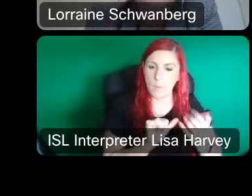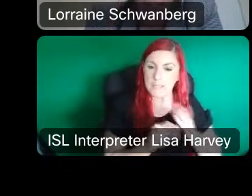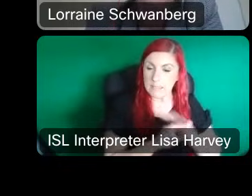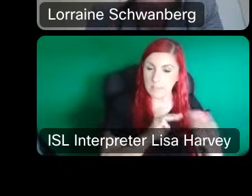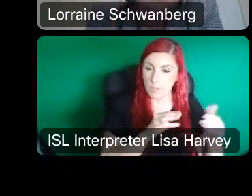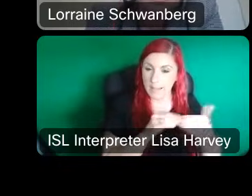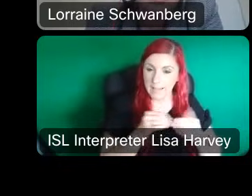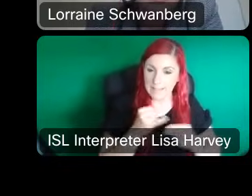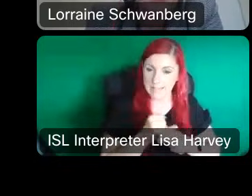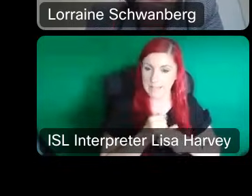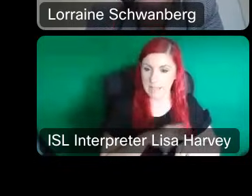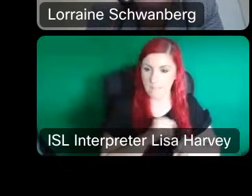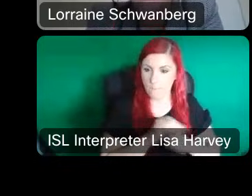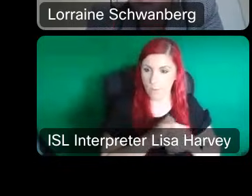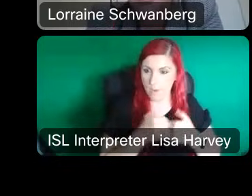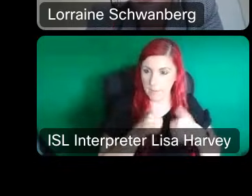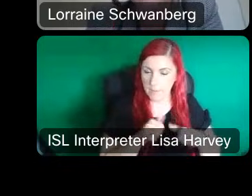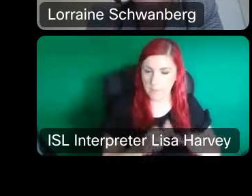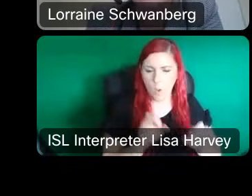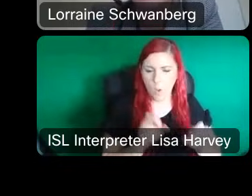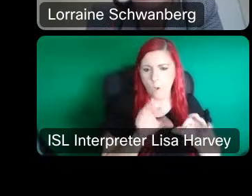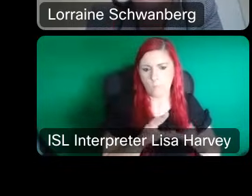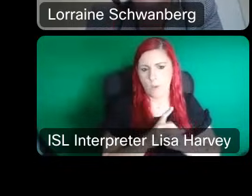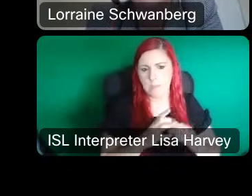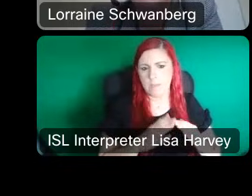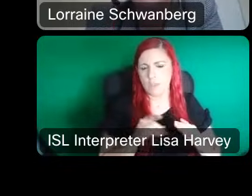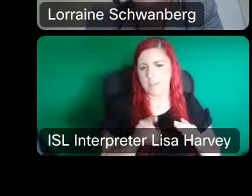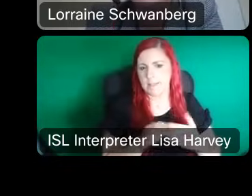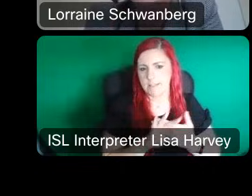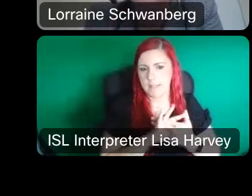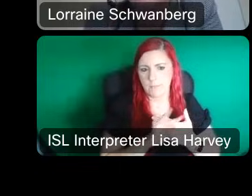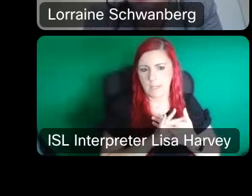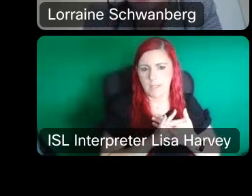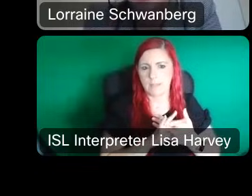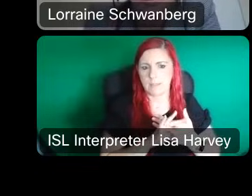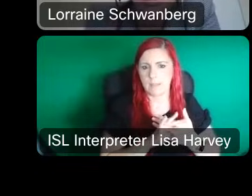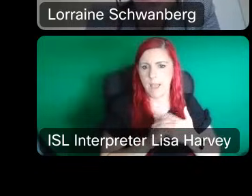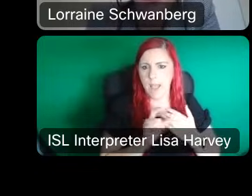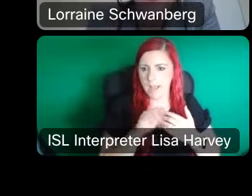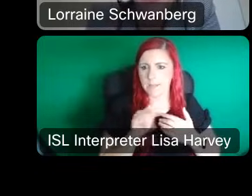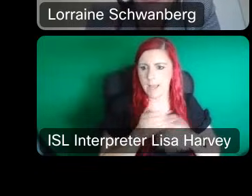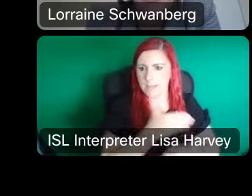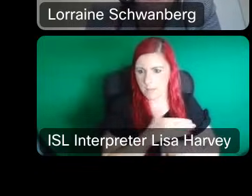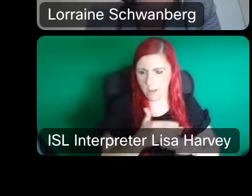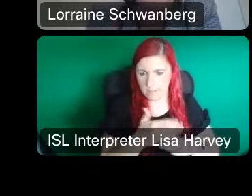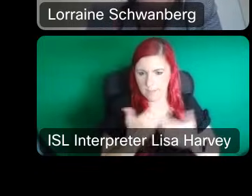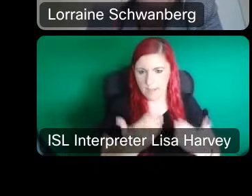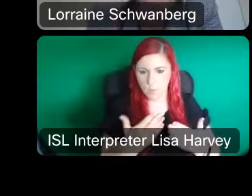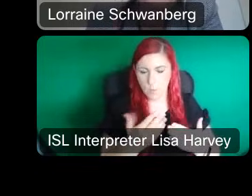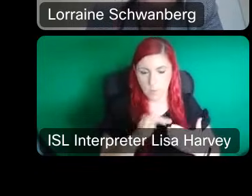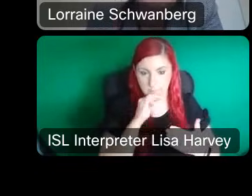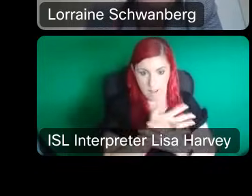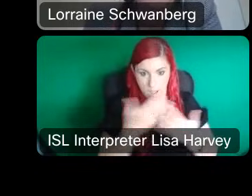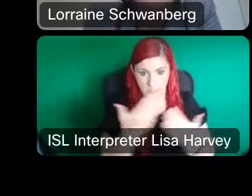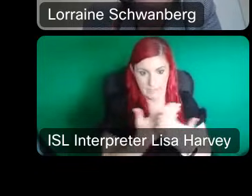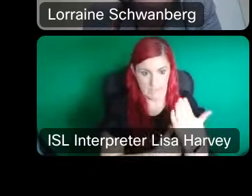implementation. Now, obviously, Patient Safety Act has commenced, it's gone live, so those legal requirements already apply. But there might be